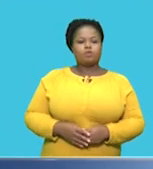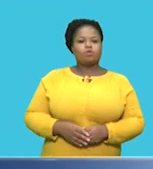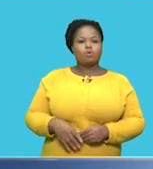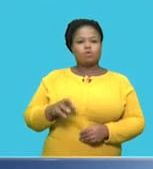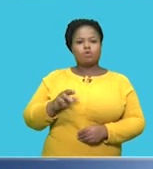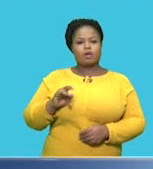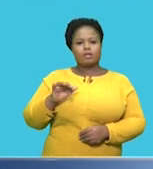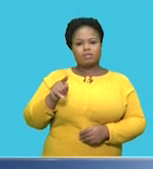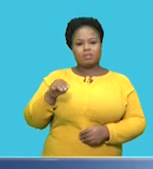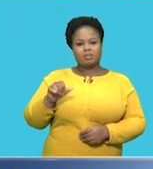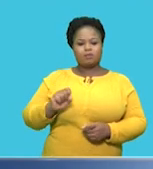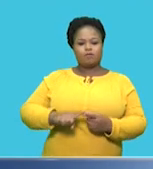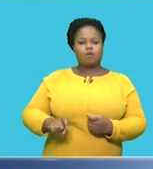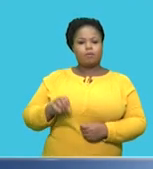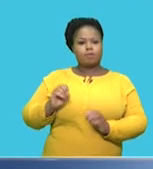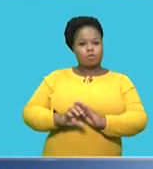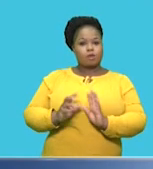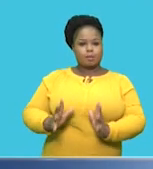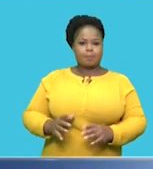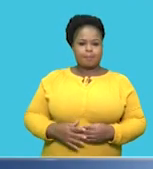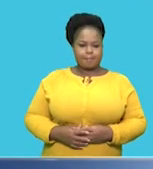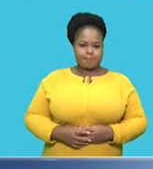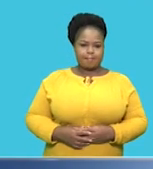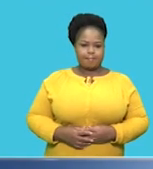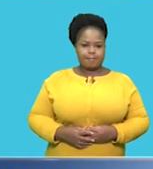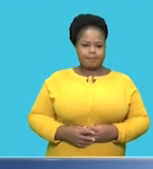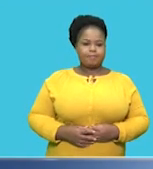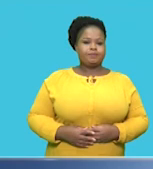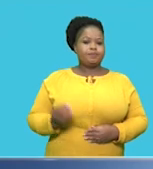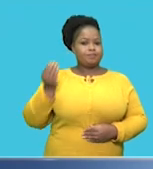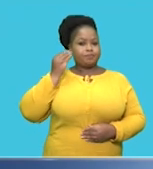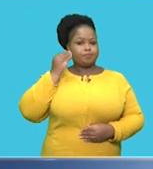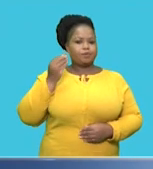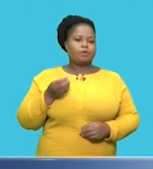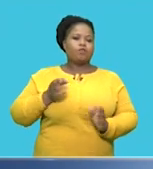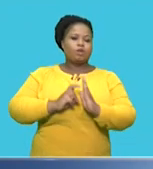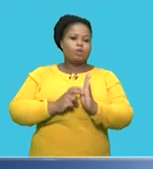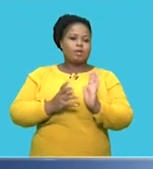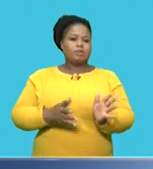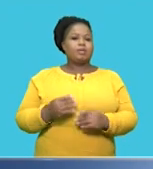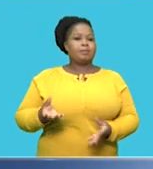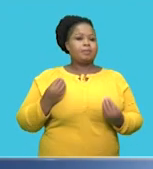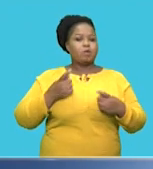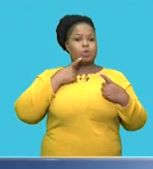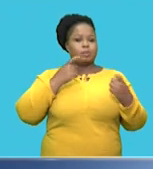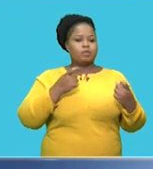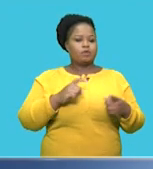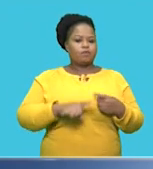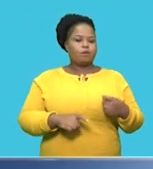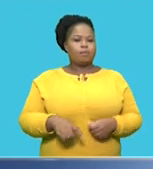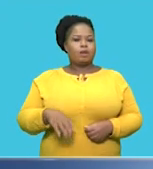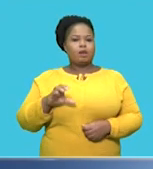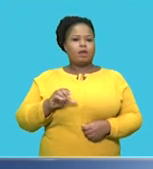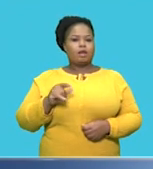royalties collected from broadcasters. The information regulator received a complaint from Hardwick